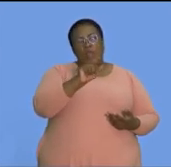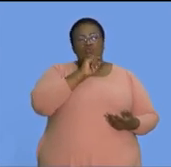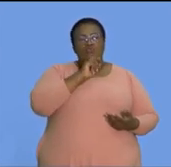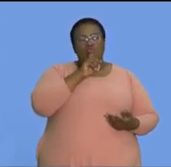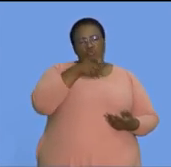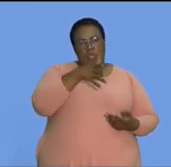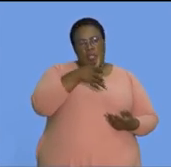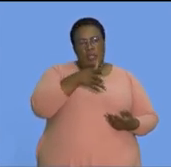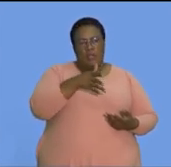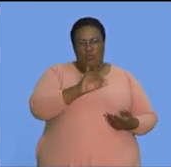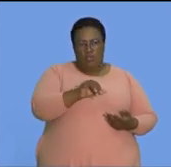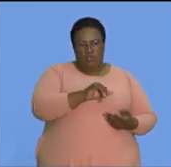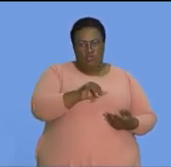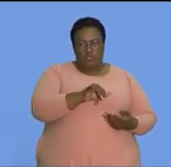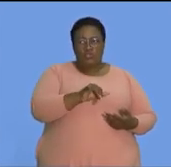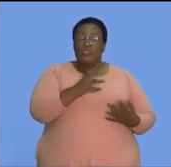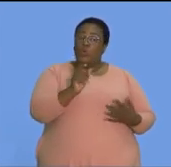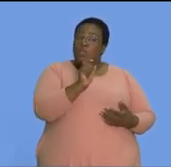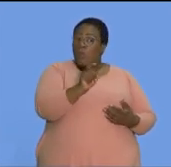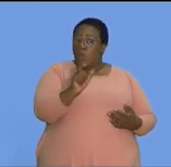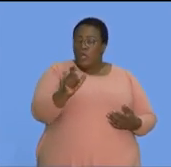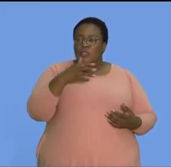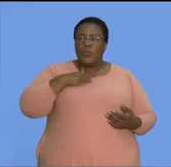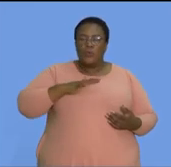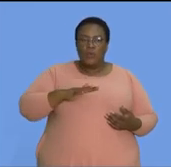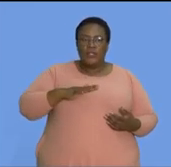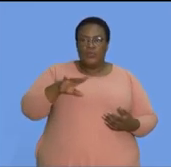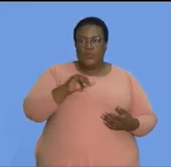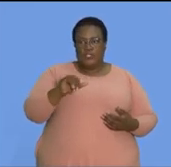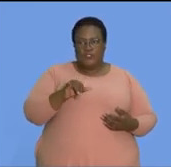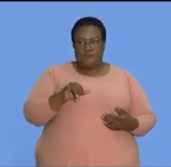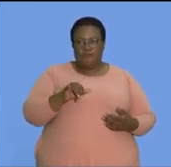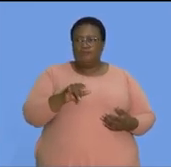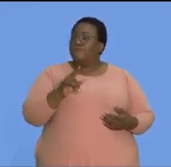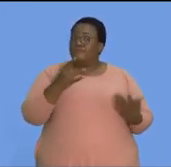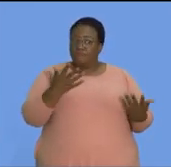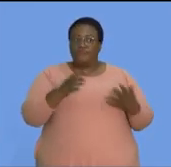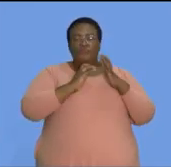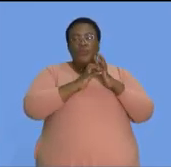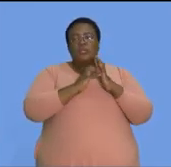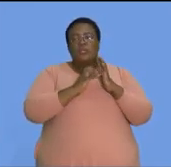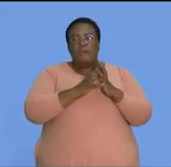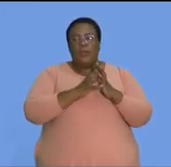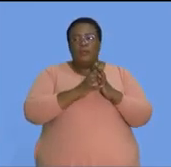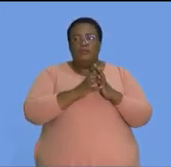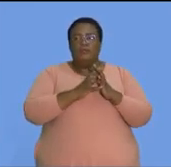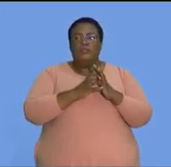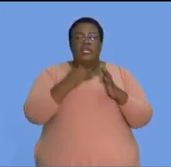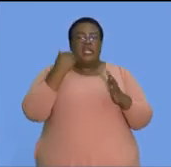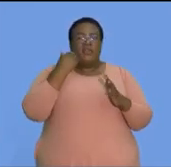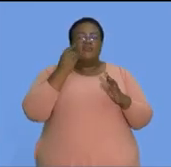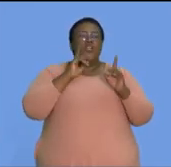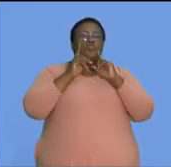Also, these keywords that we are looking for, what exactly are they? So for example, things like if they mention